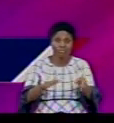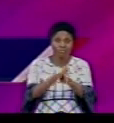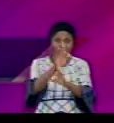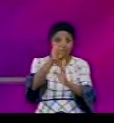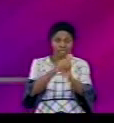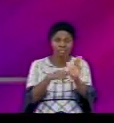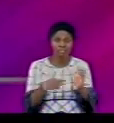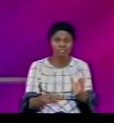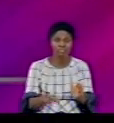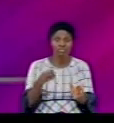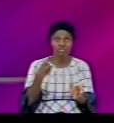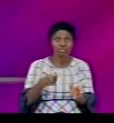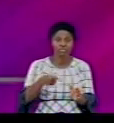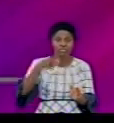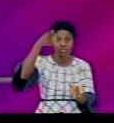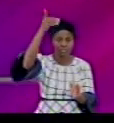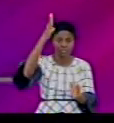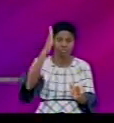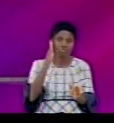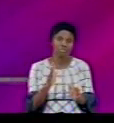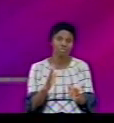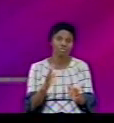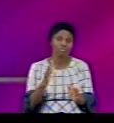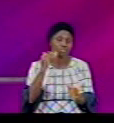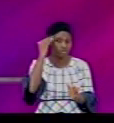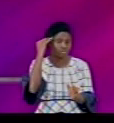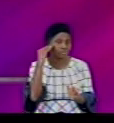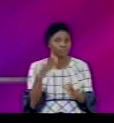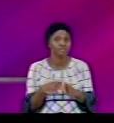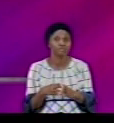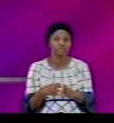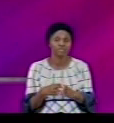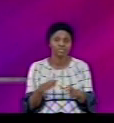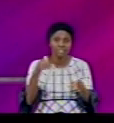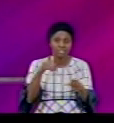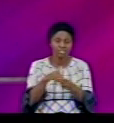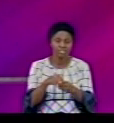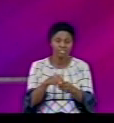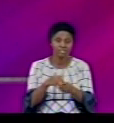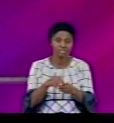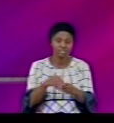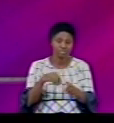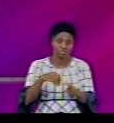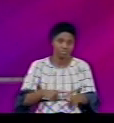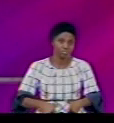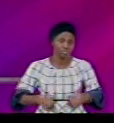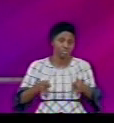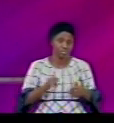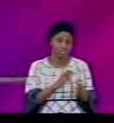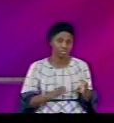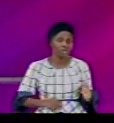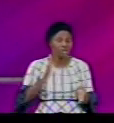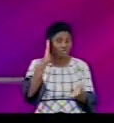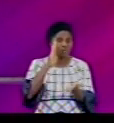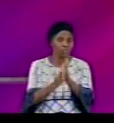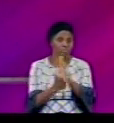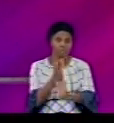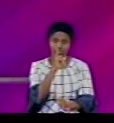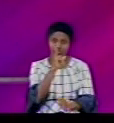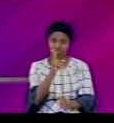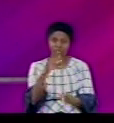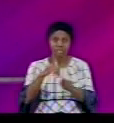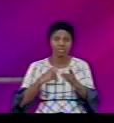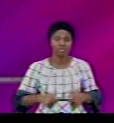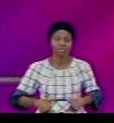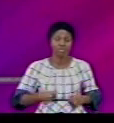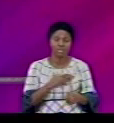will be a reality in our lives. Indwelling Christ will become a reality in our lives. And through him, we'll be